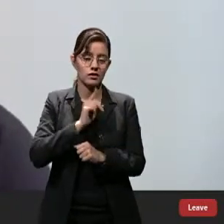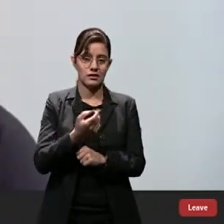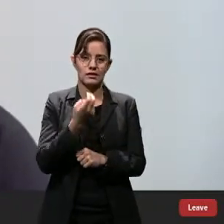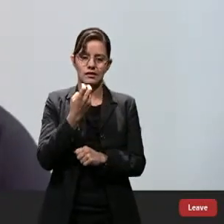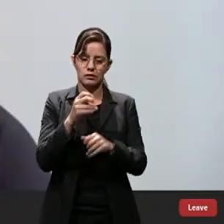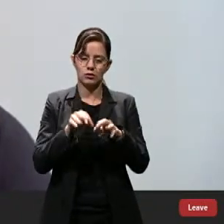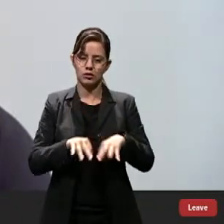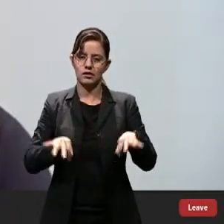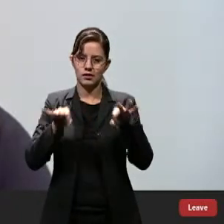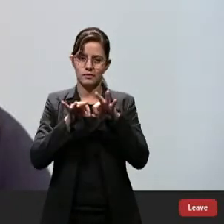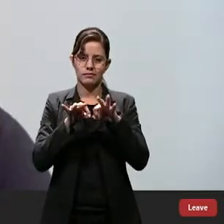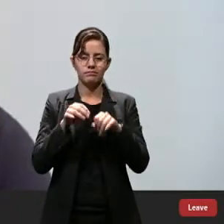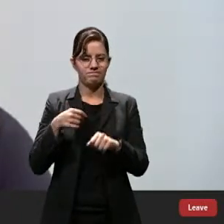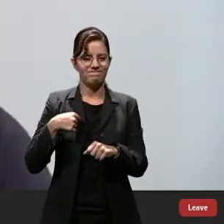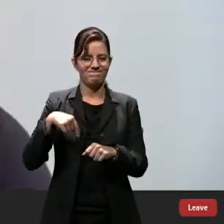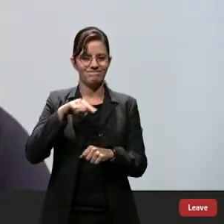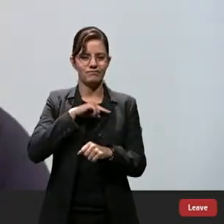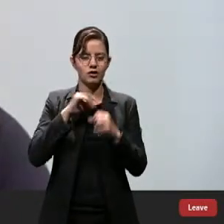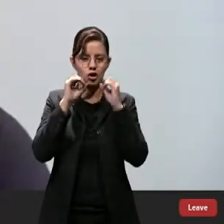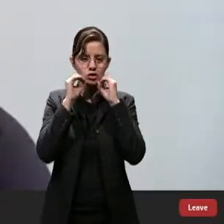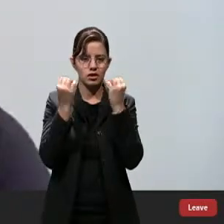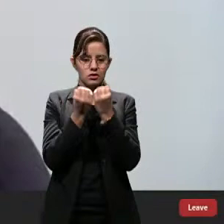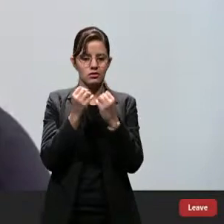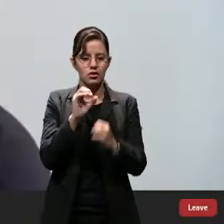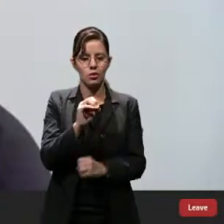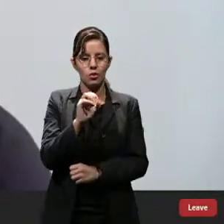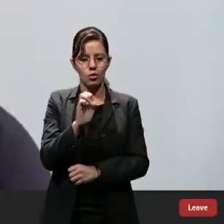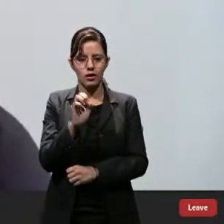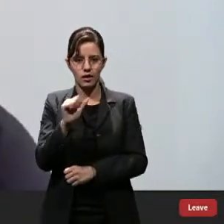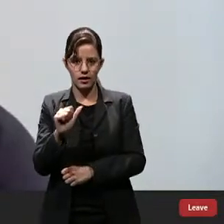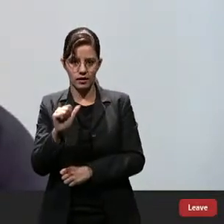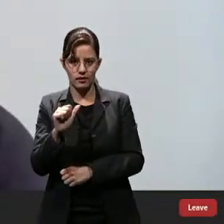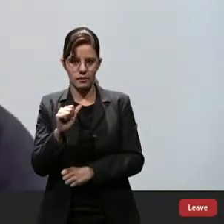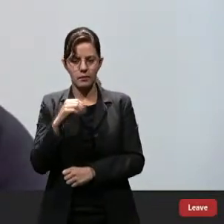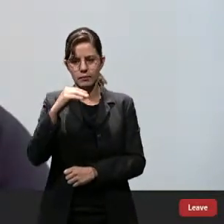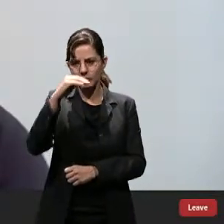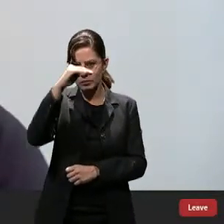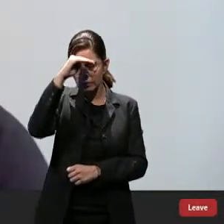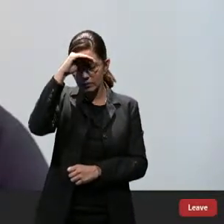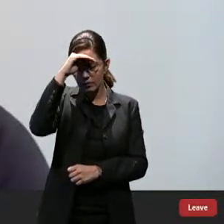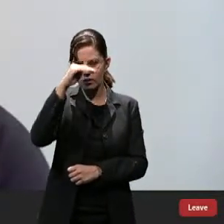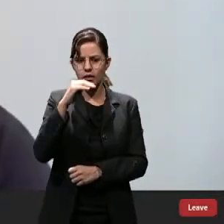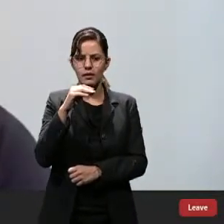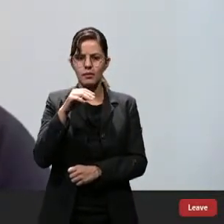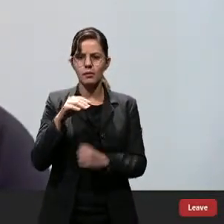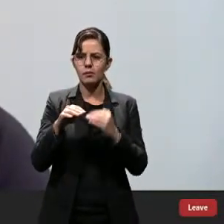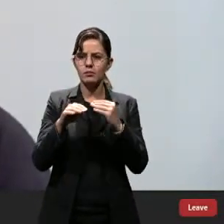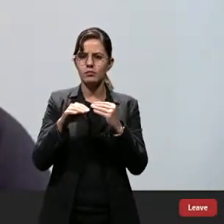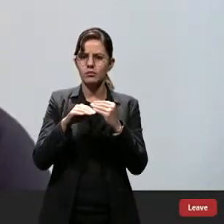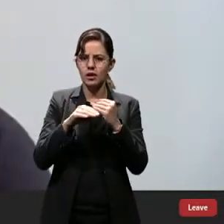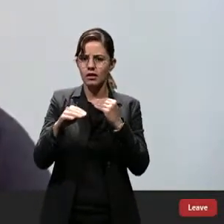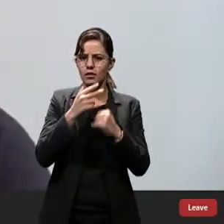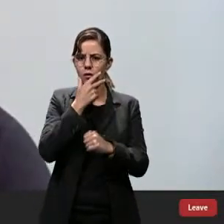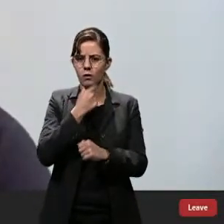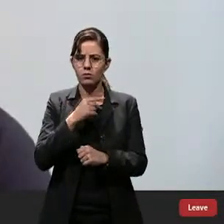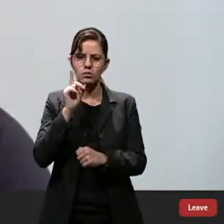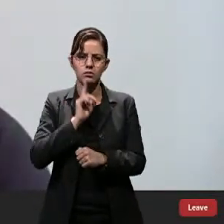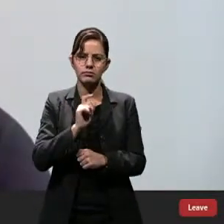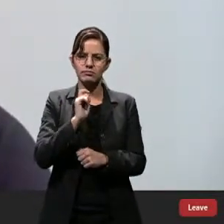and women participation in politics. In OAS, we see it as our north. It's